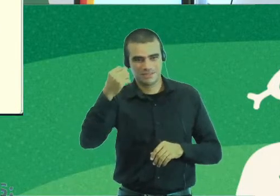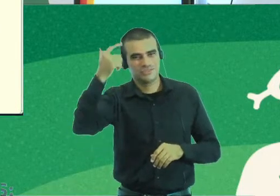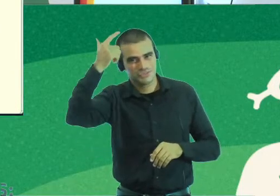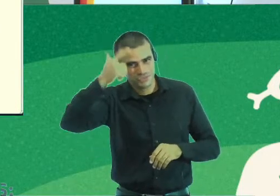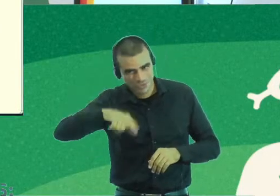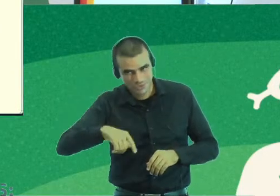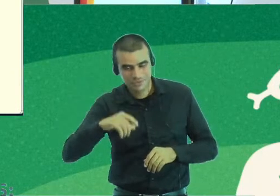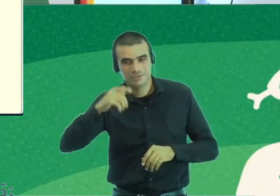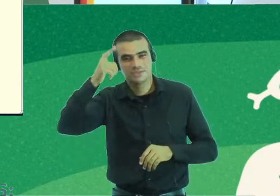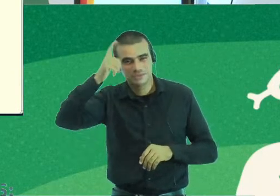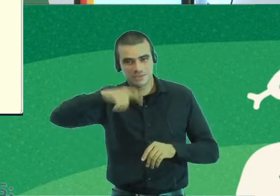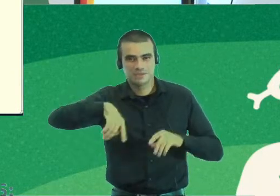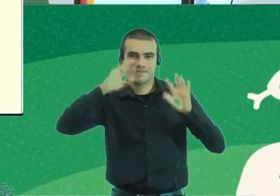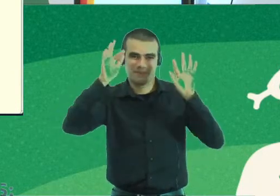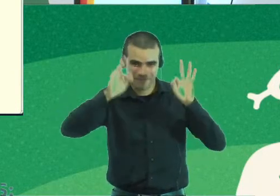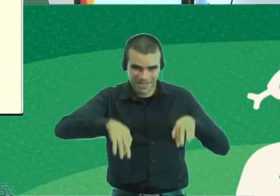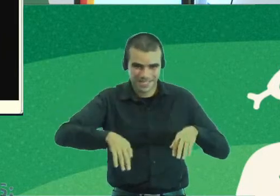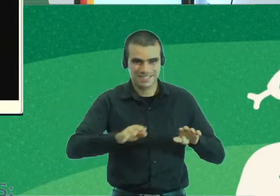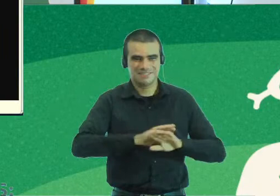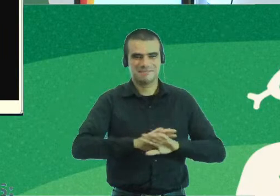talk.